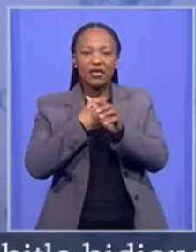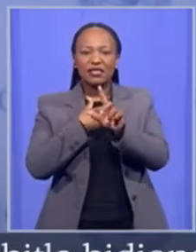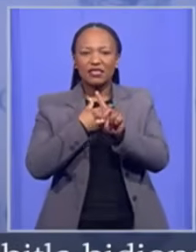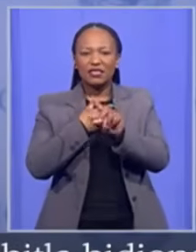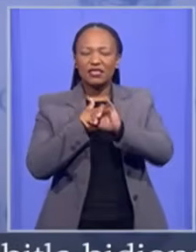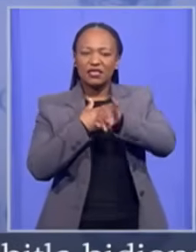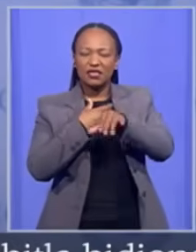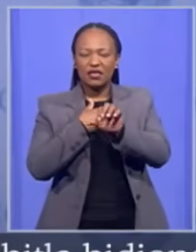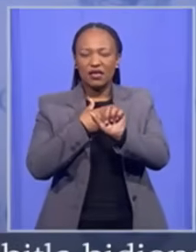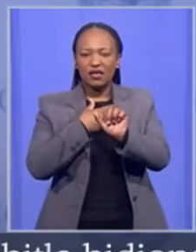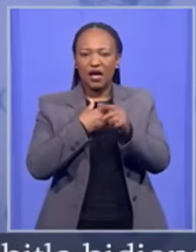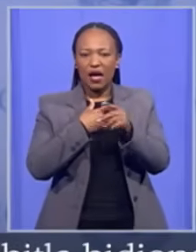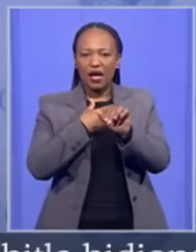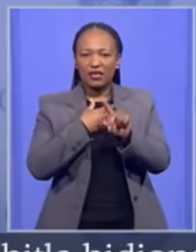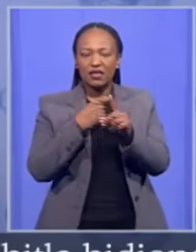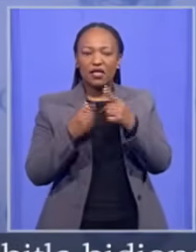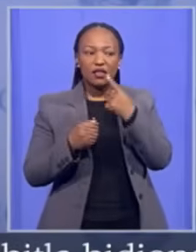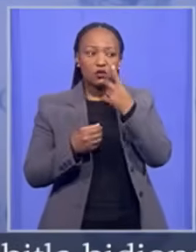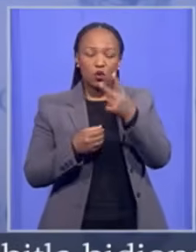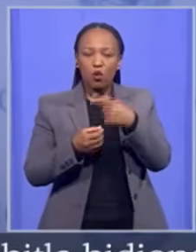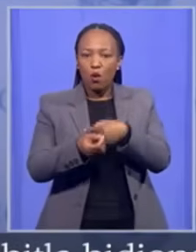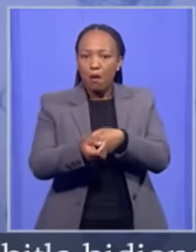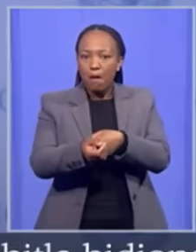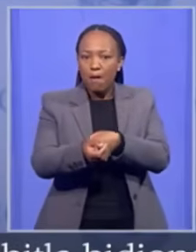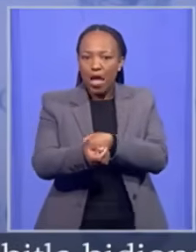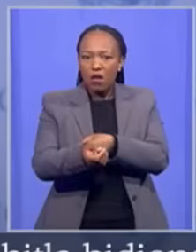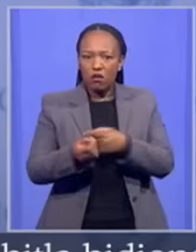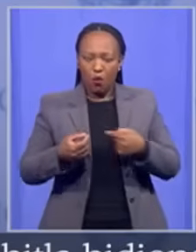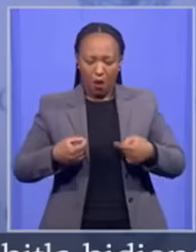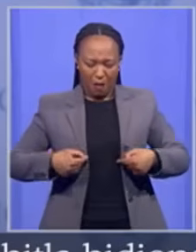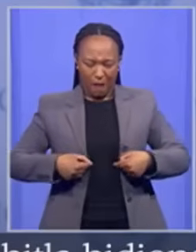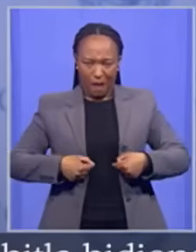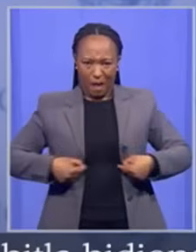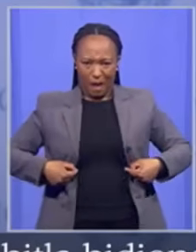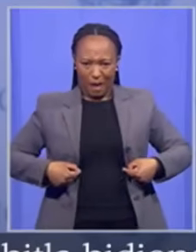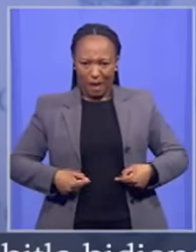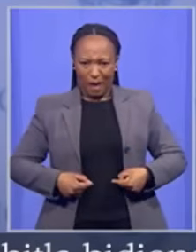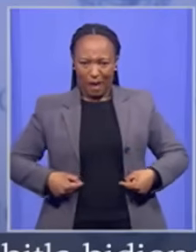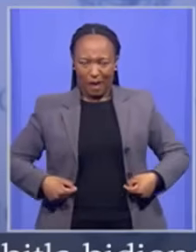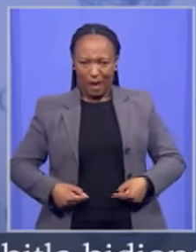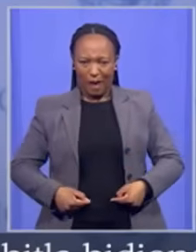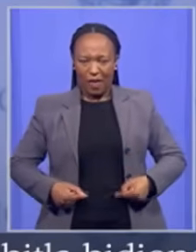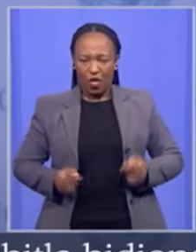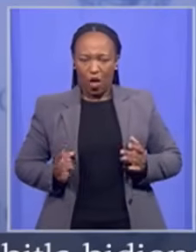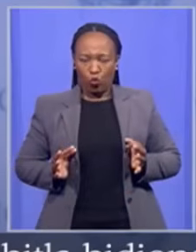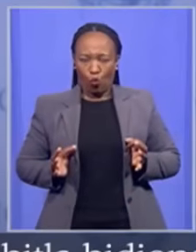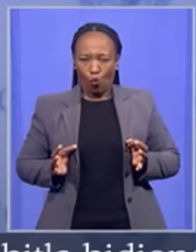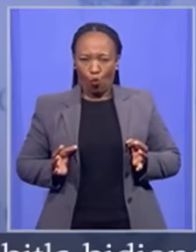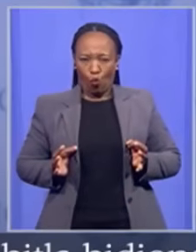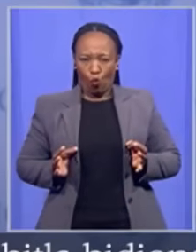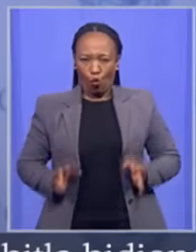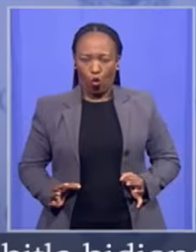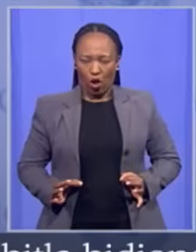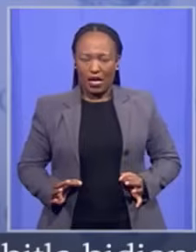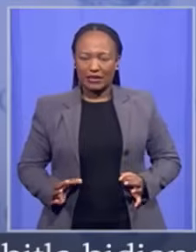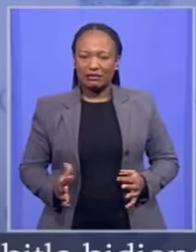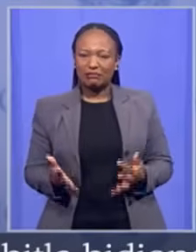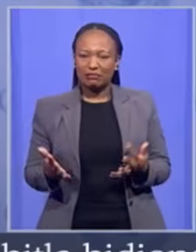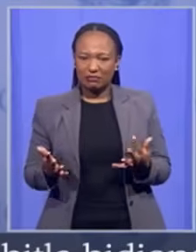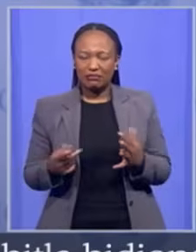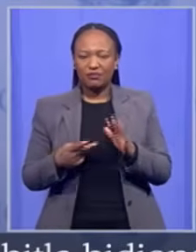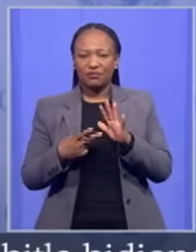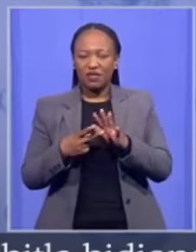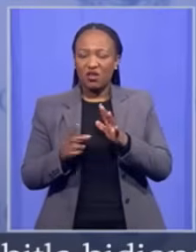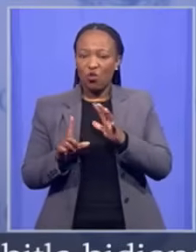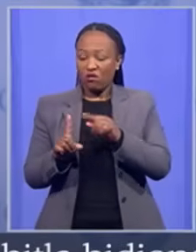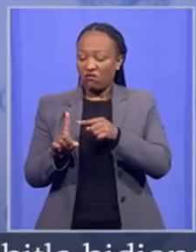condition, bones standing out in their skin like living skeletons. Aviator was forced to